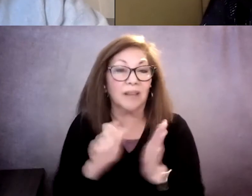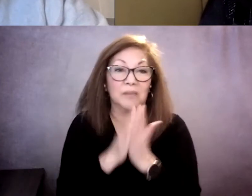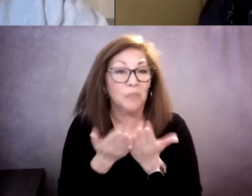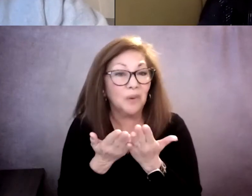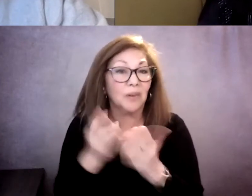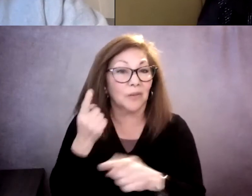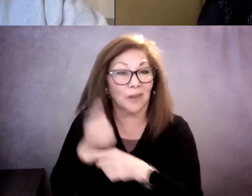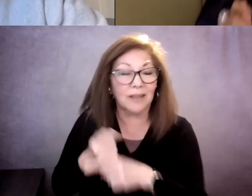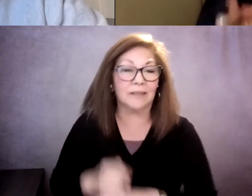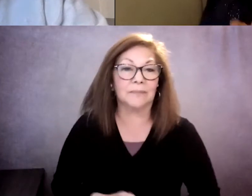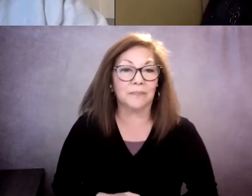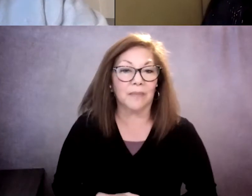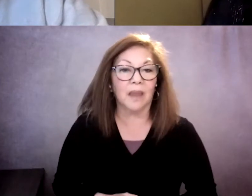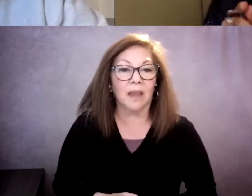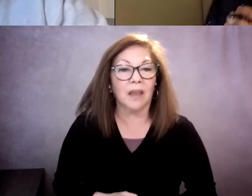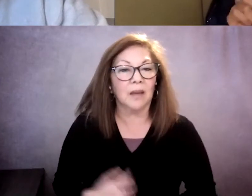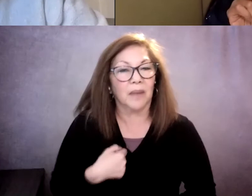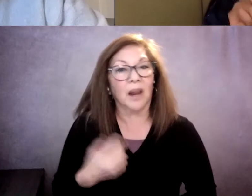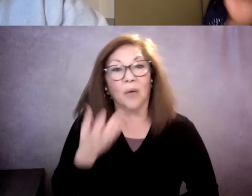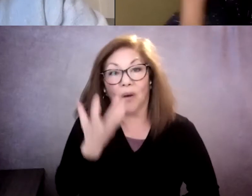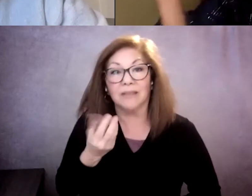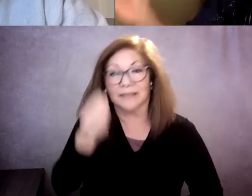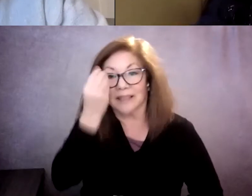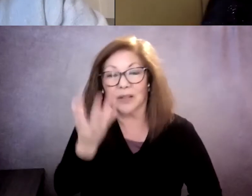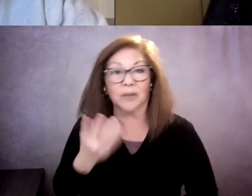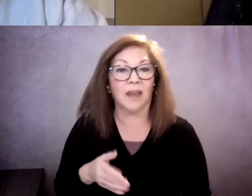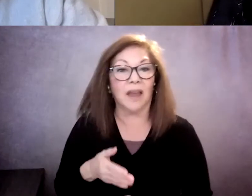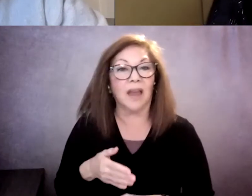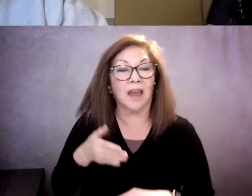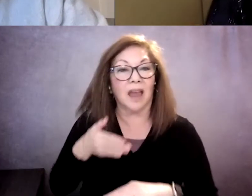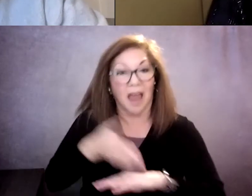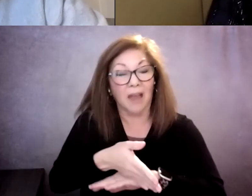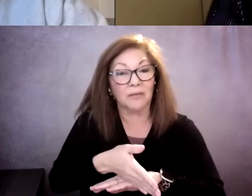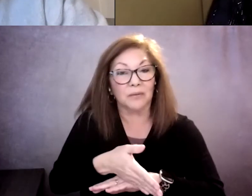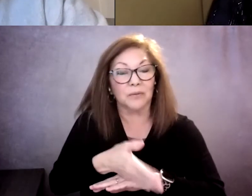right? But I'll to tell you that after finishing